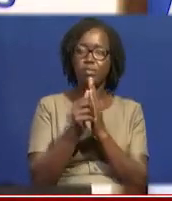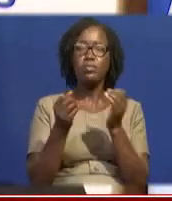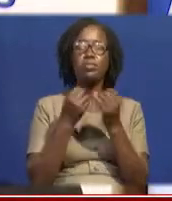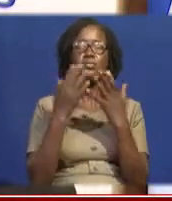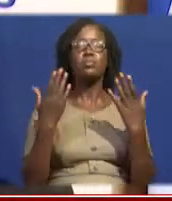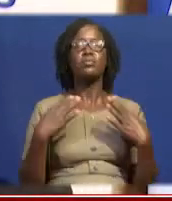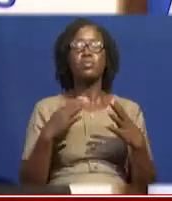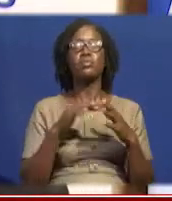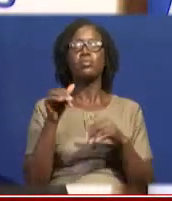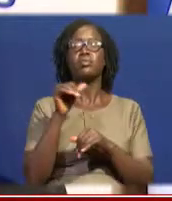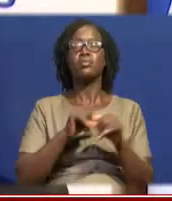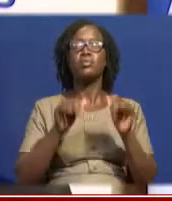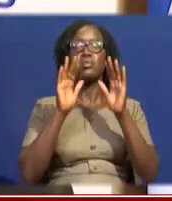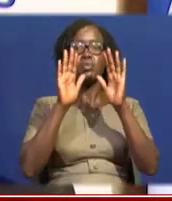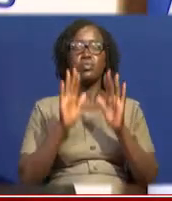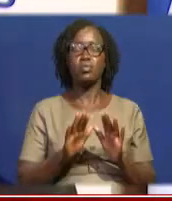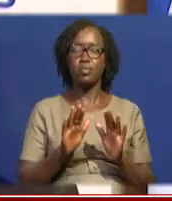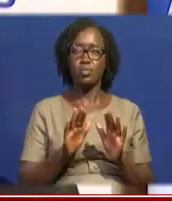people about the importance